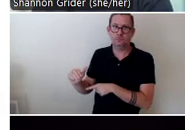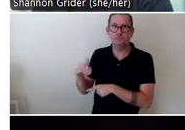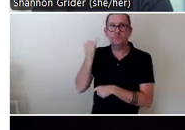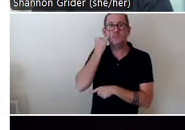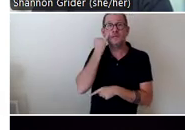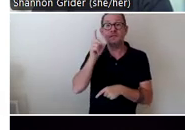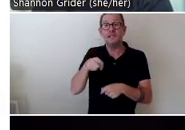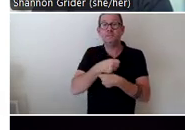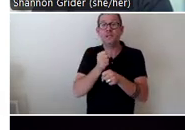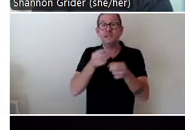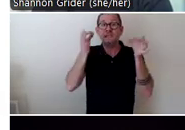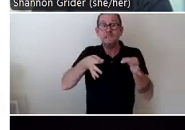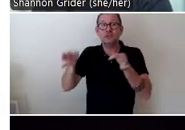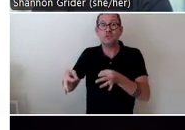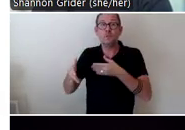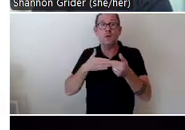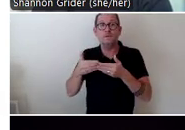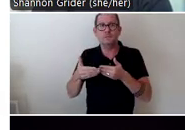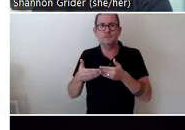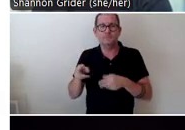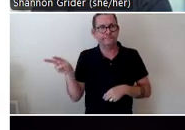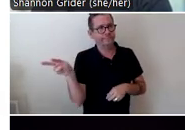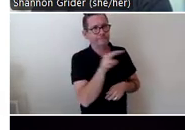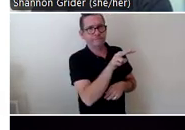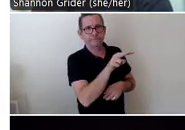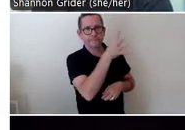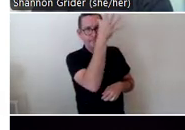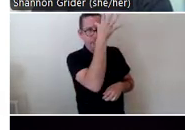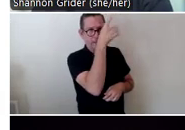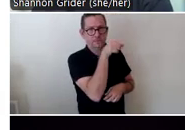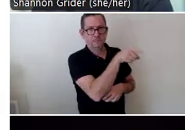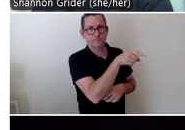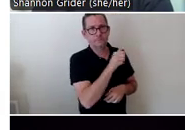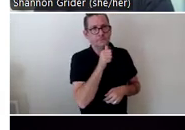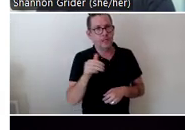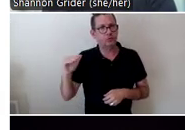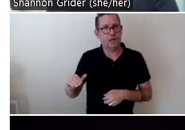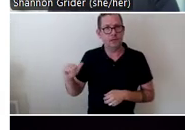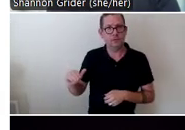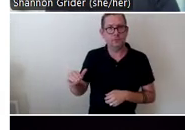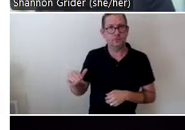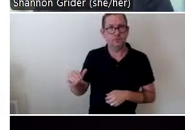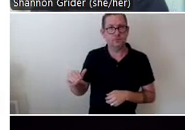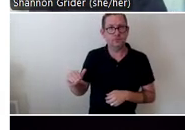what, they said. They try to tell me that, no, this isn't, what I thought that I